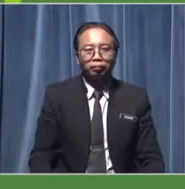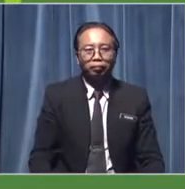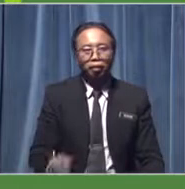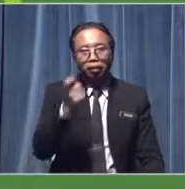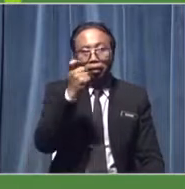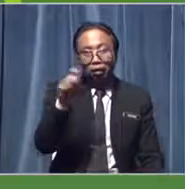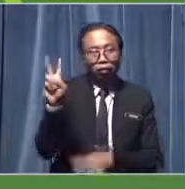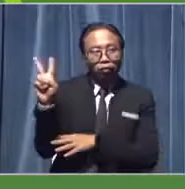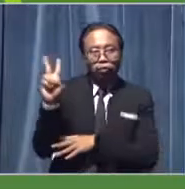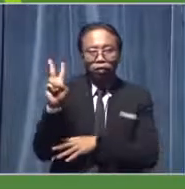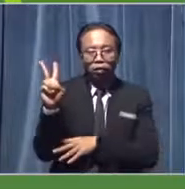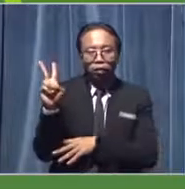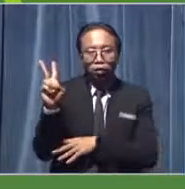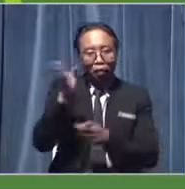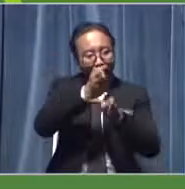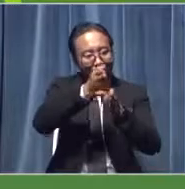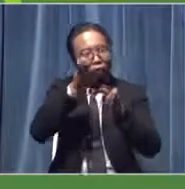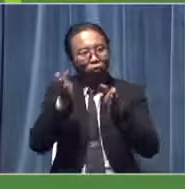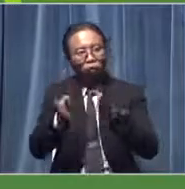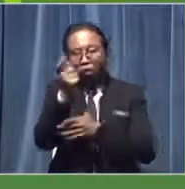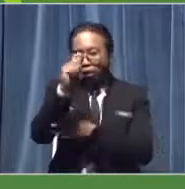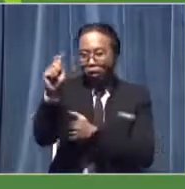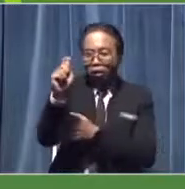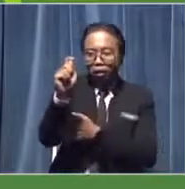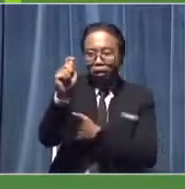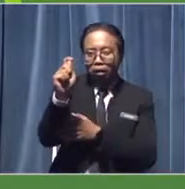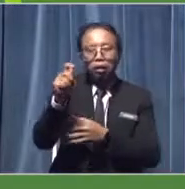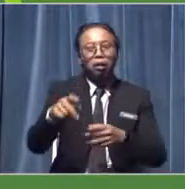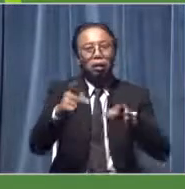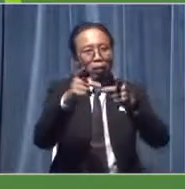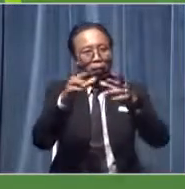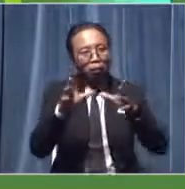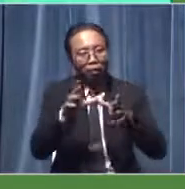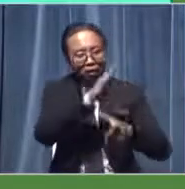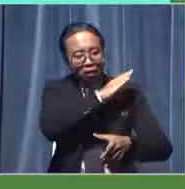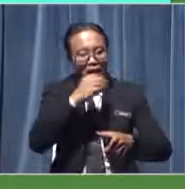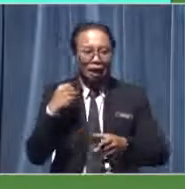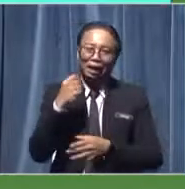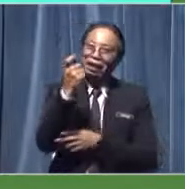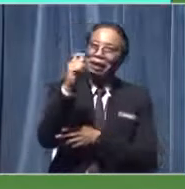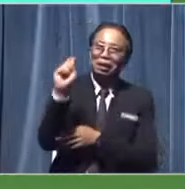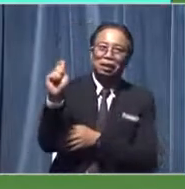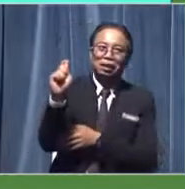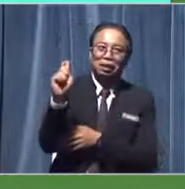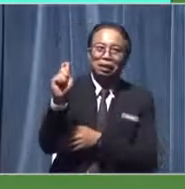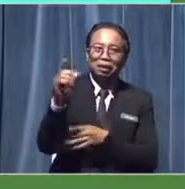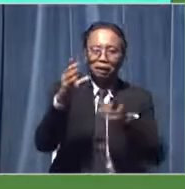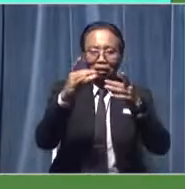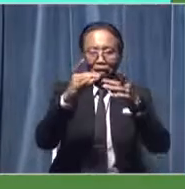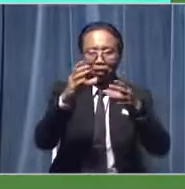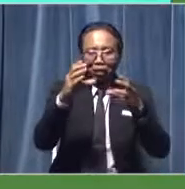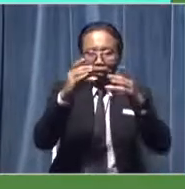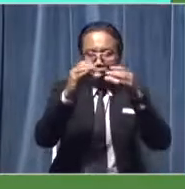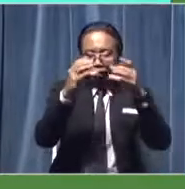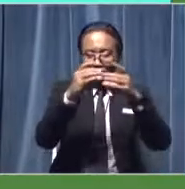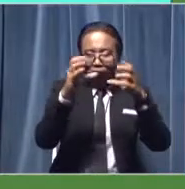The voltage between the plates and the capacitance of the